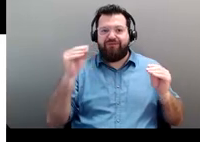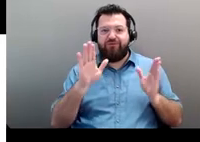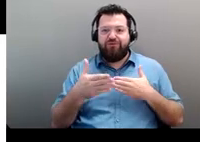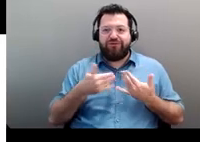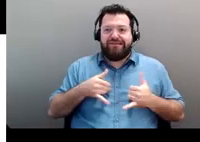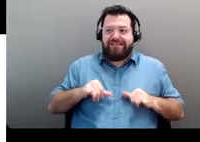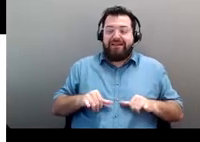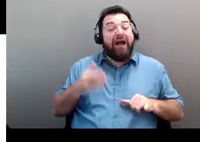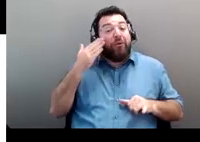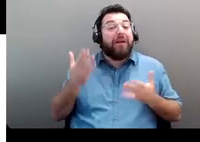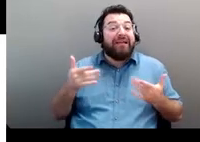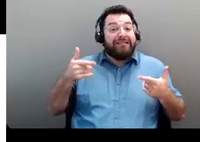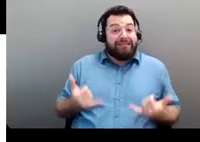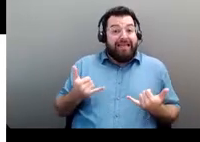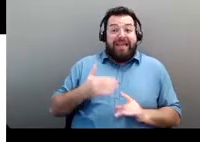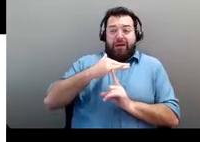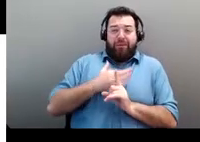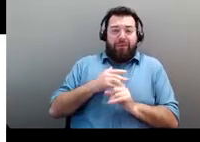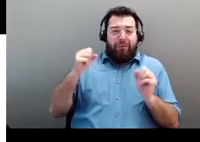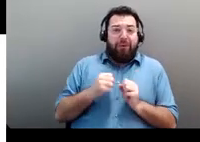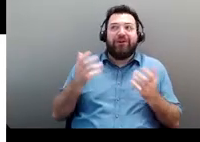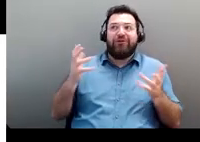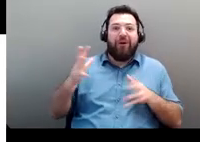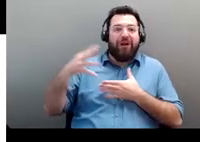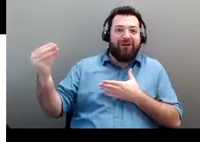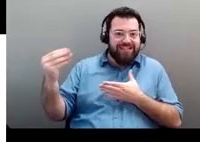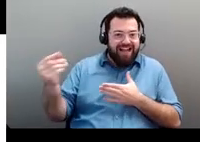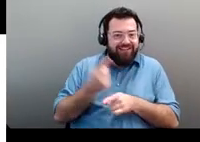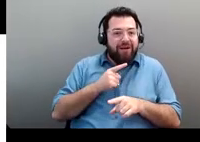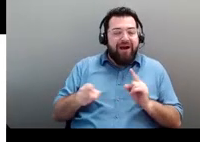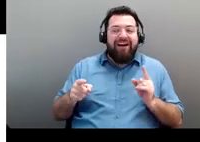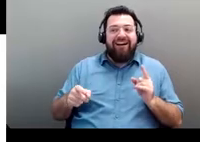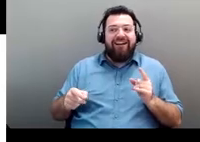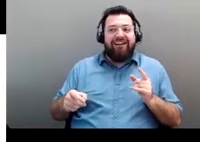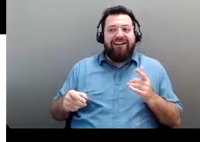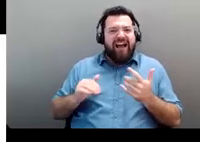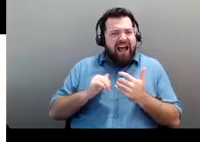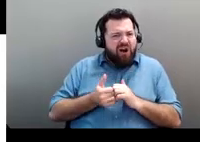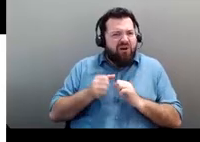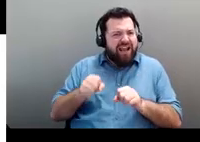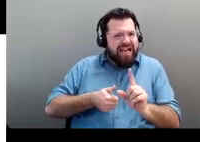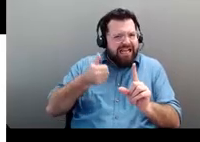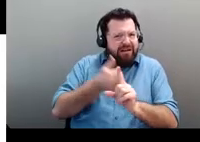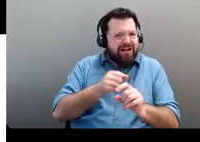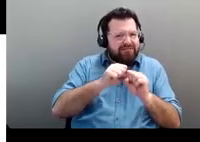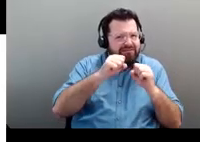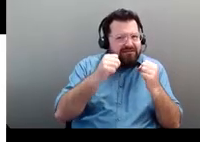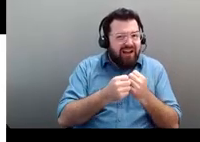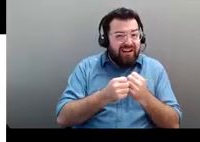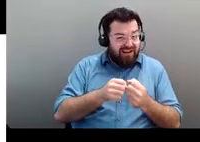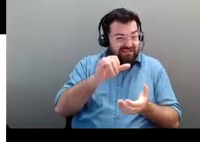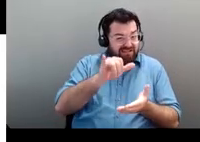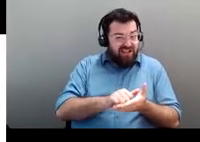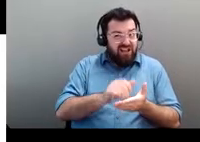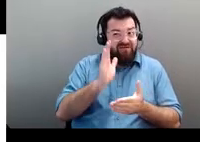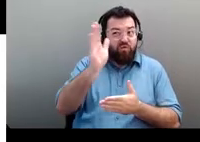in this cold morning, but as a whole, what impact does that have on society? And is that the type of society